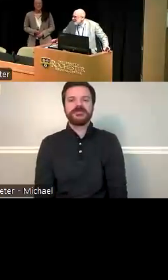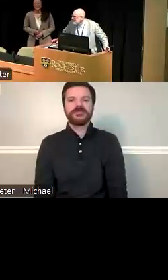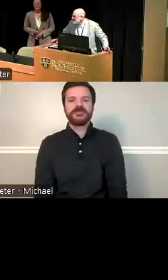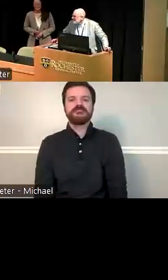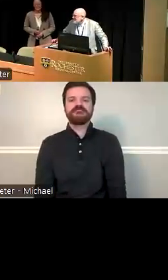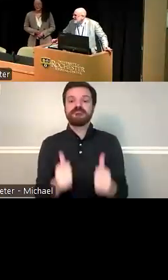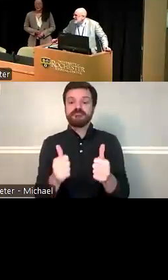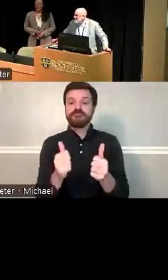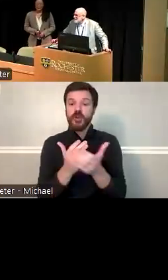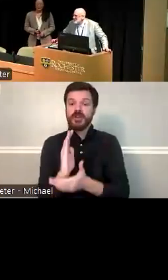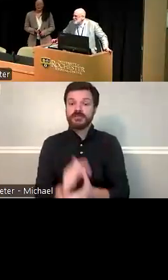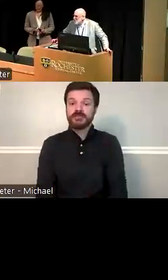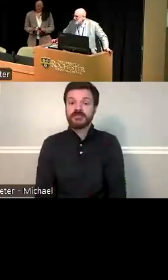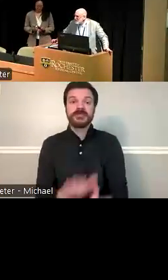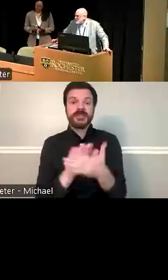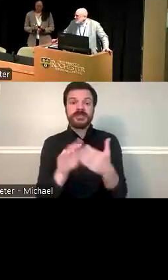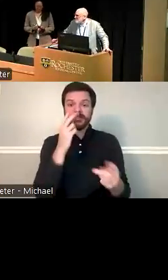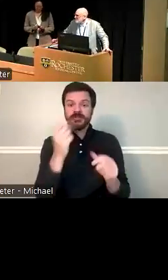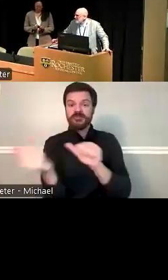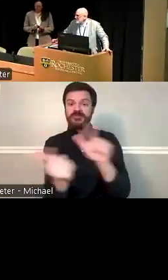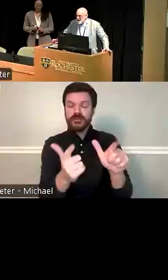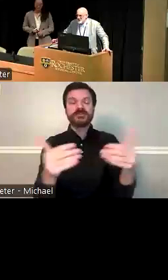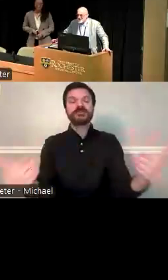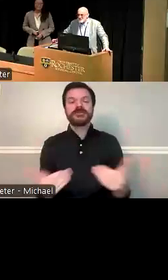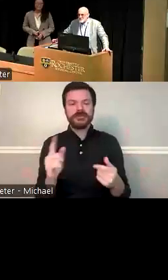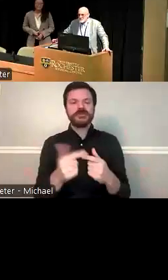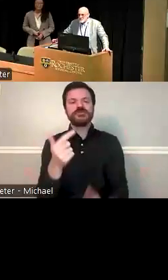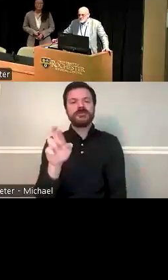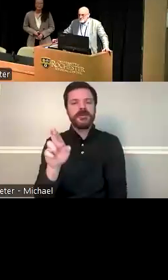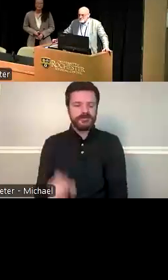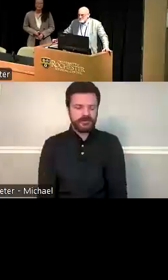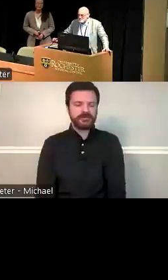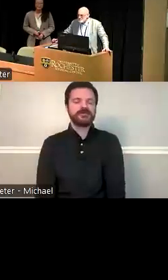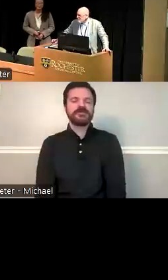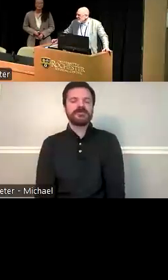All right, nice to see you all. Welcome to Grand Rounds.